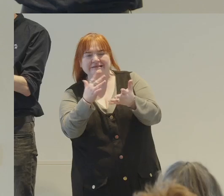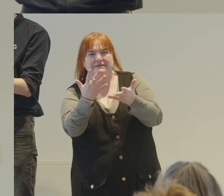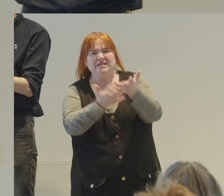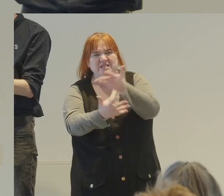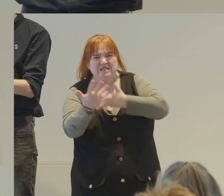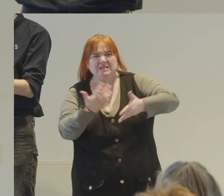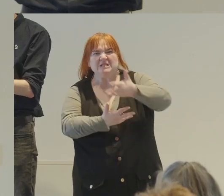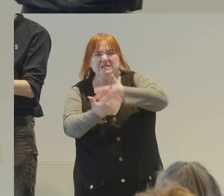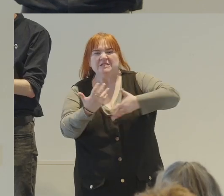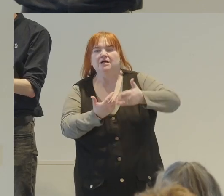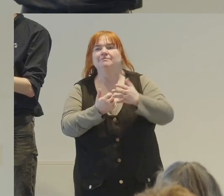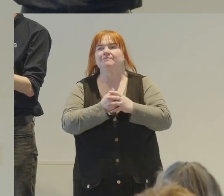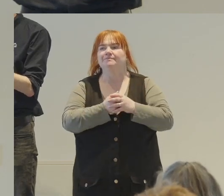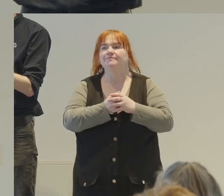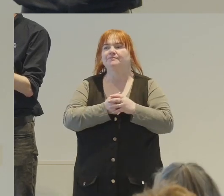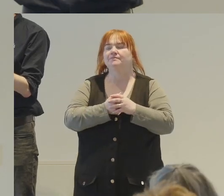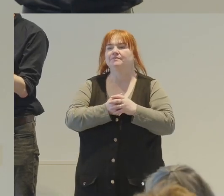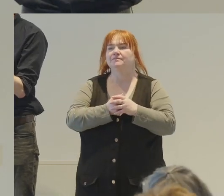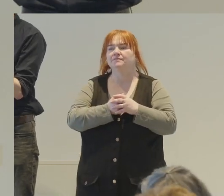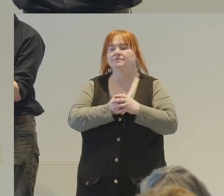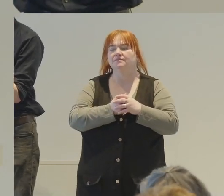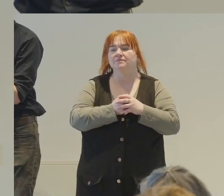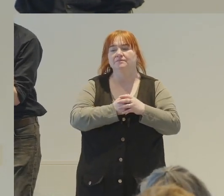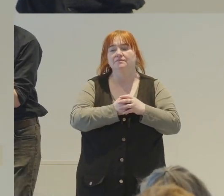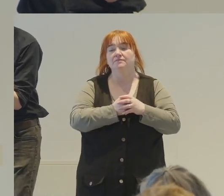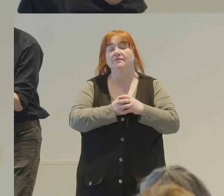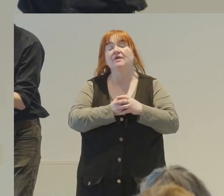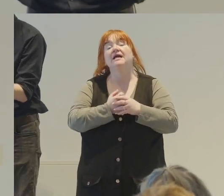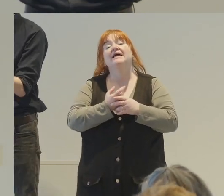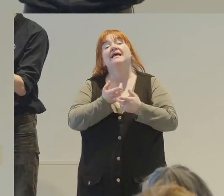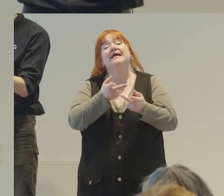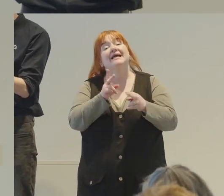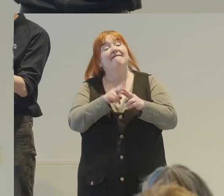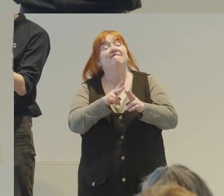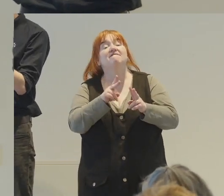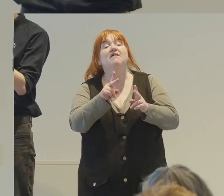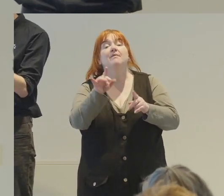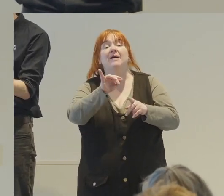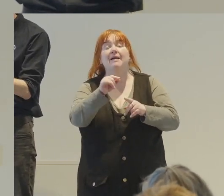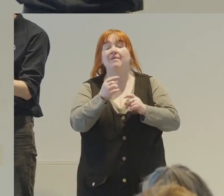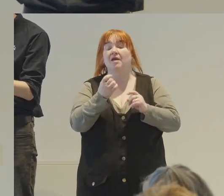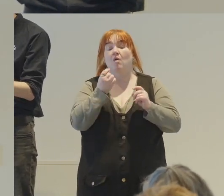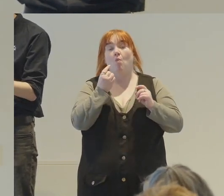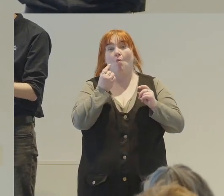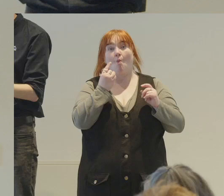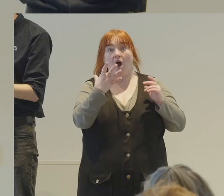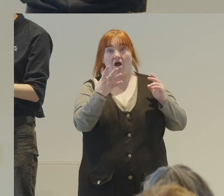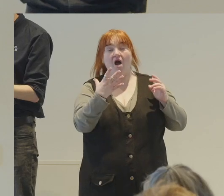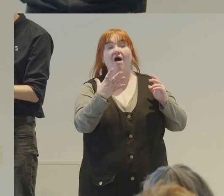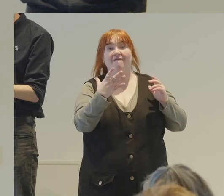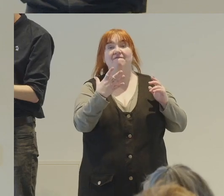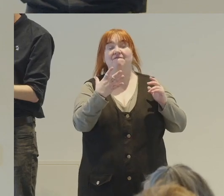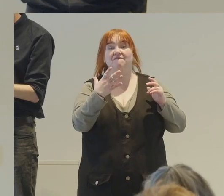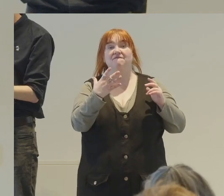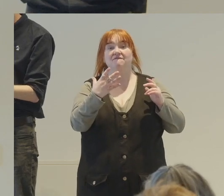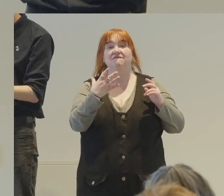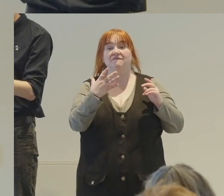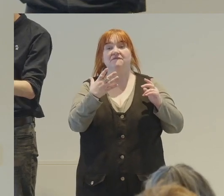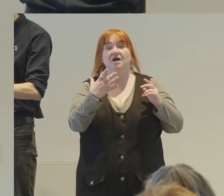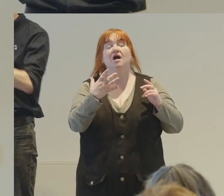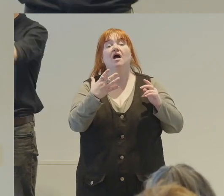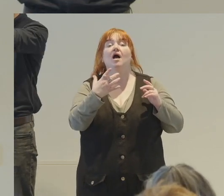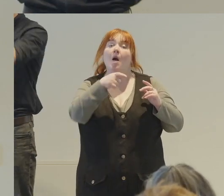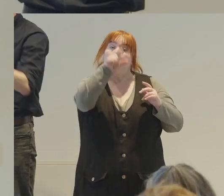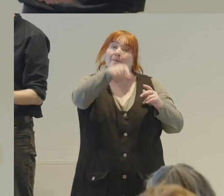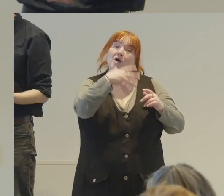is a once-off, and if the person is on universal credit, they might be better off to earn all that money in the 1 month and